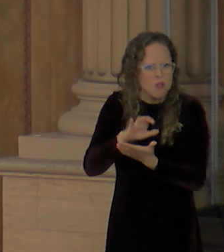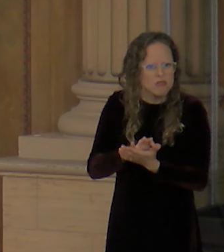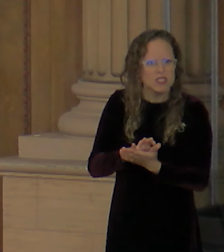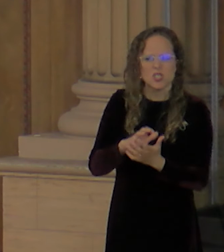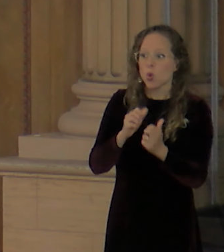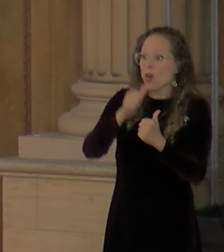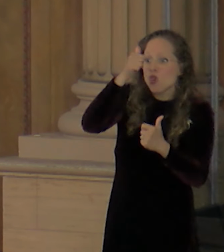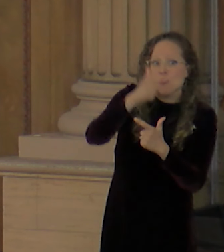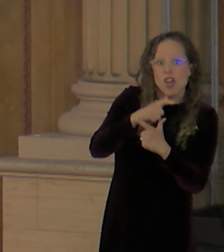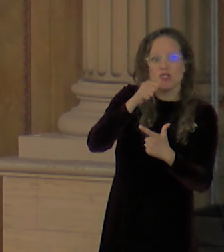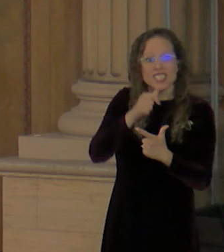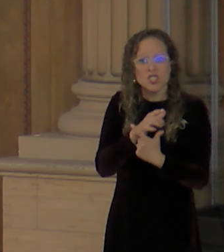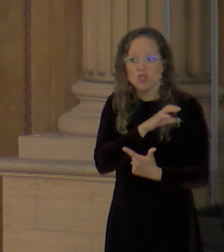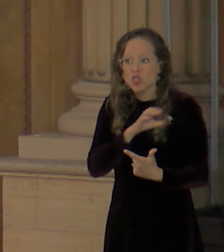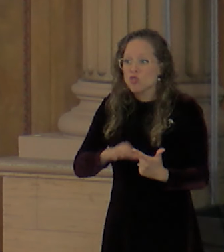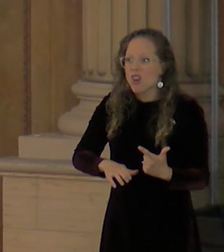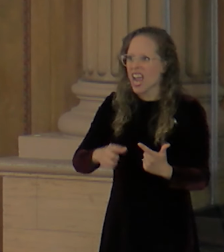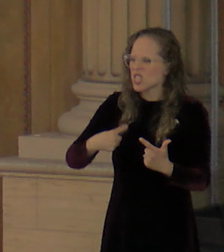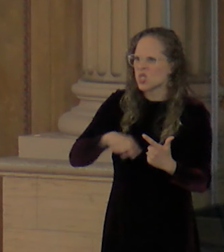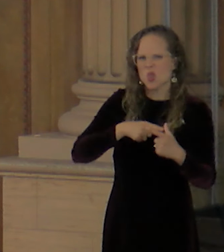treat them like they're the ultimate enemy.